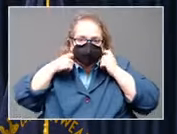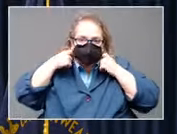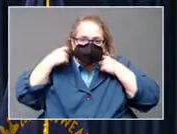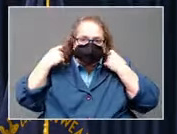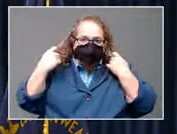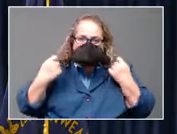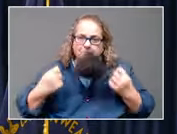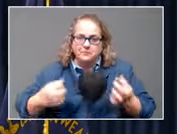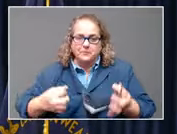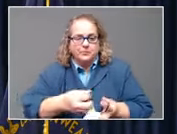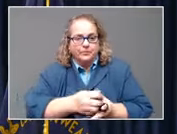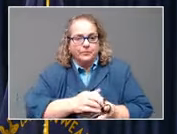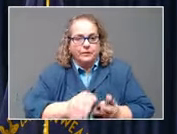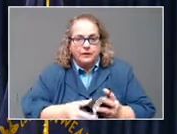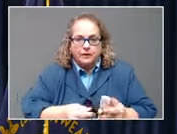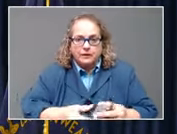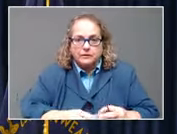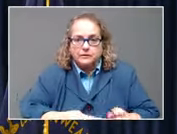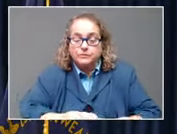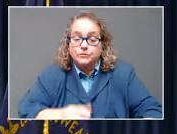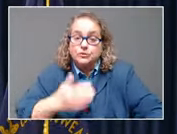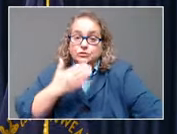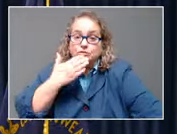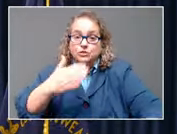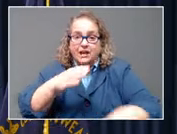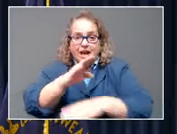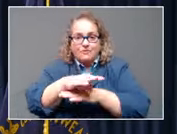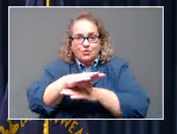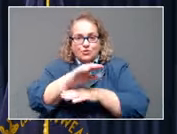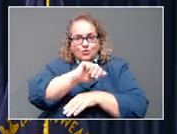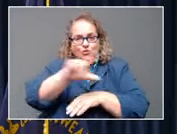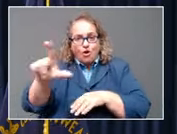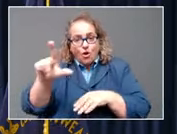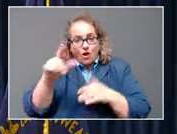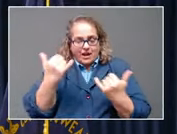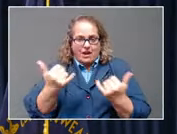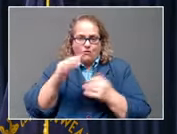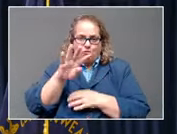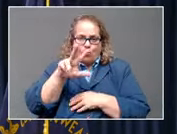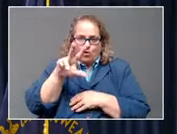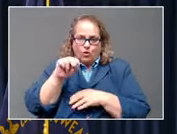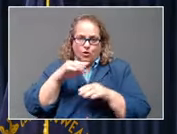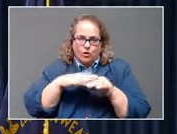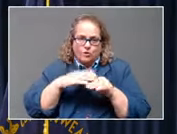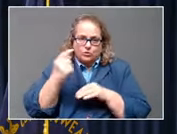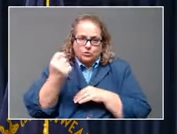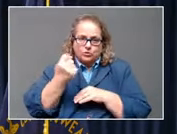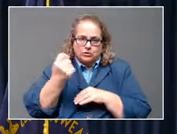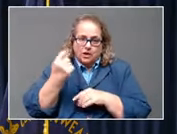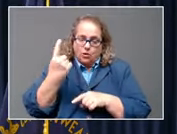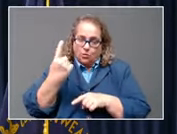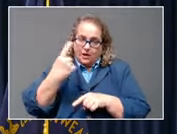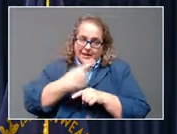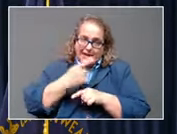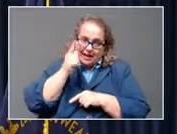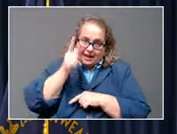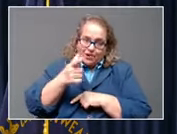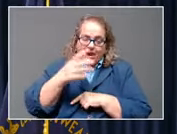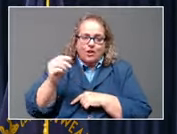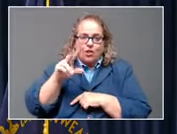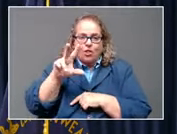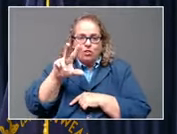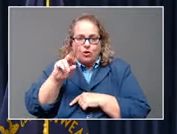Good afternoon, everybody. It is 4:30 on Tuesday, so a day later and 30 minutes after